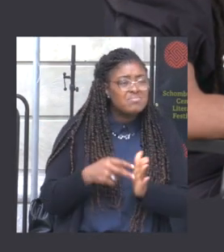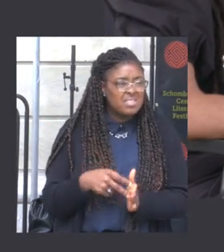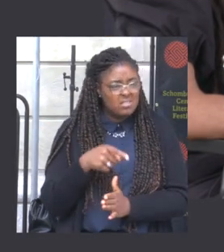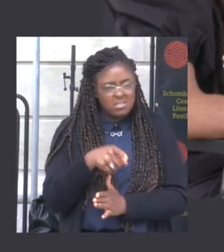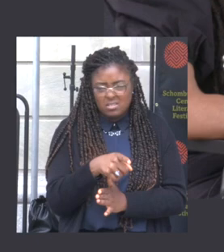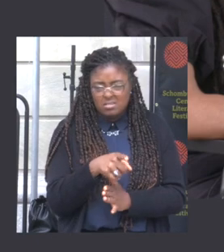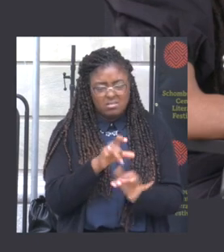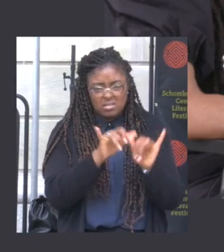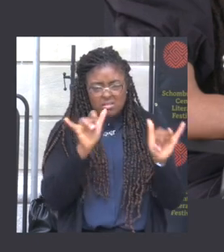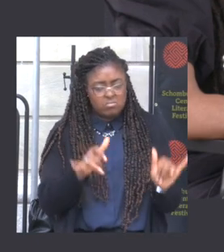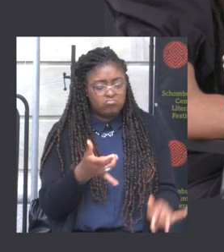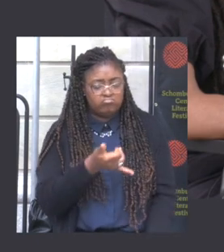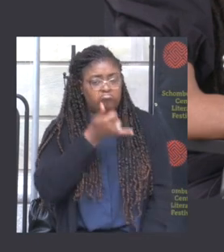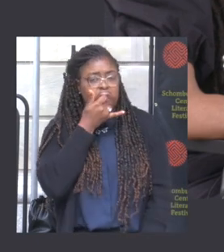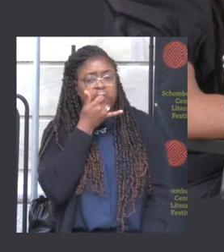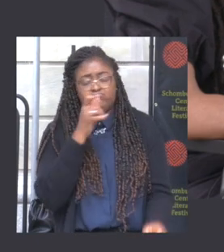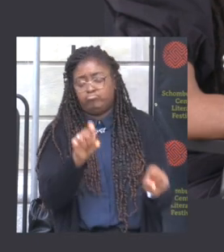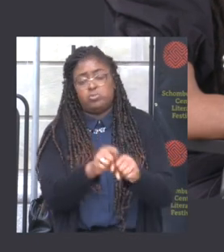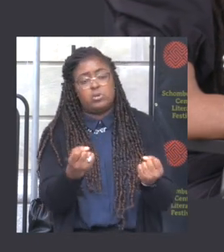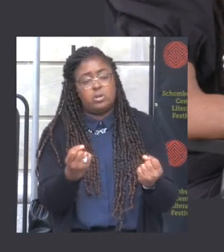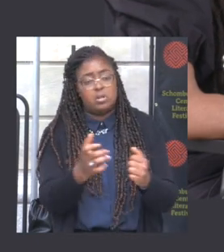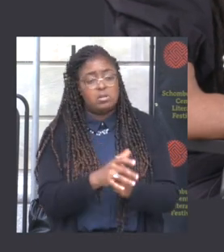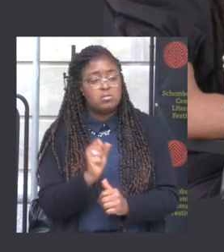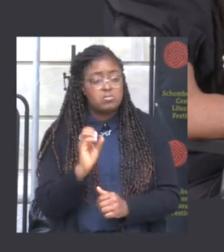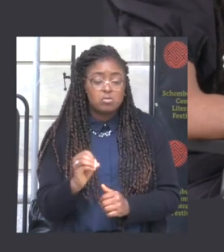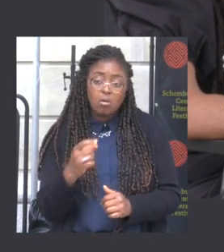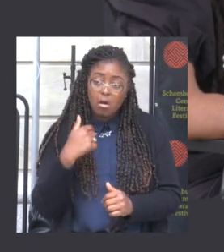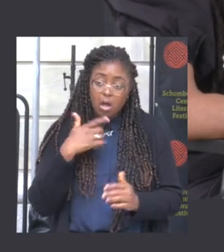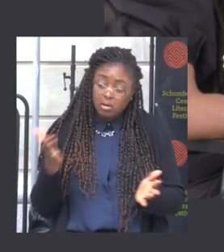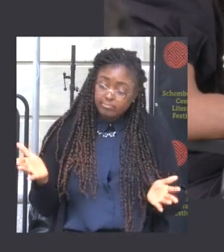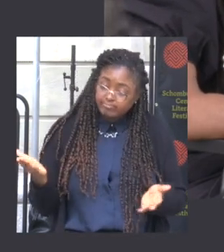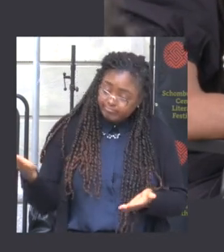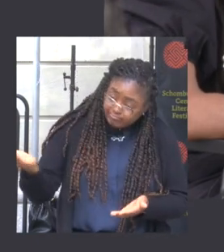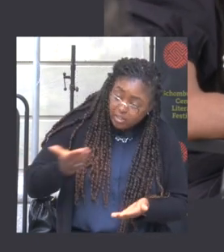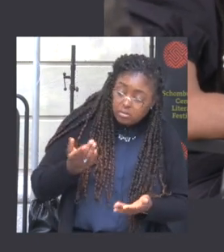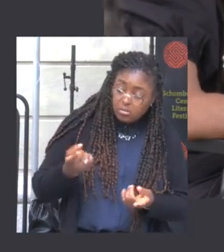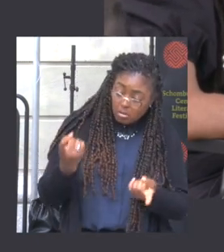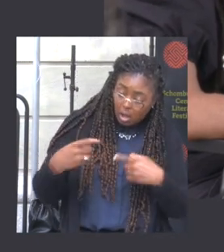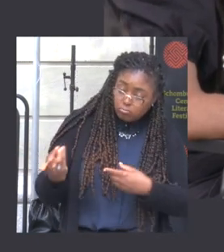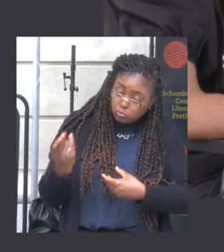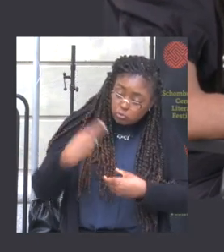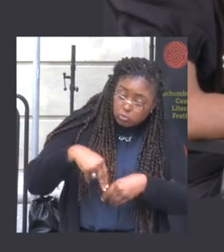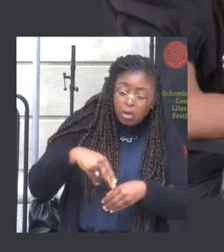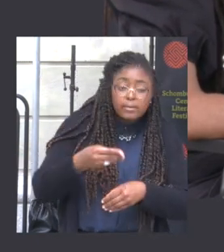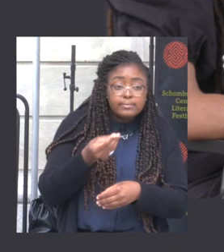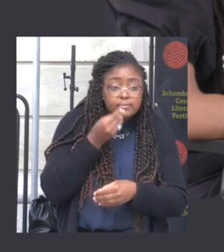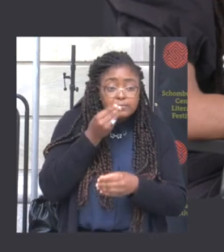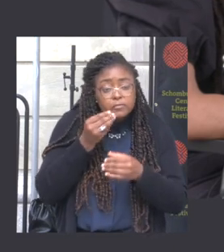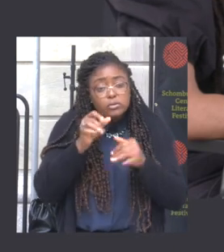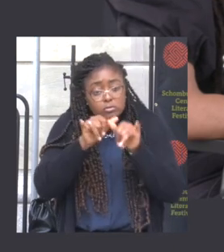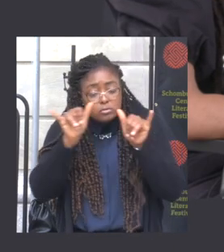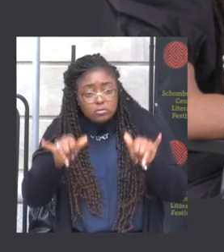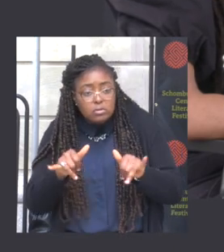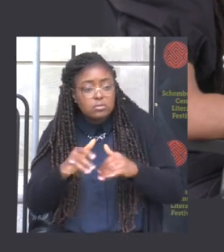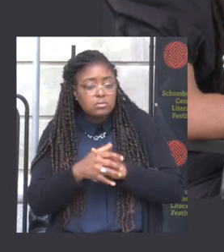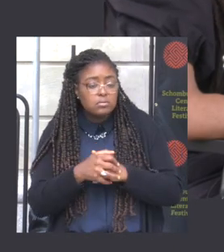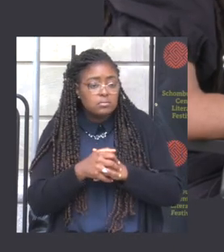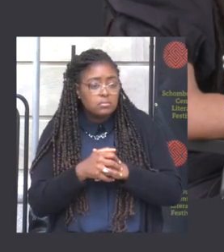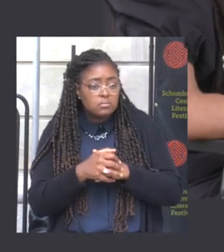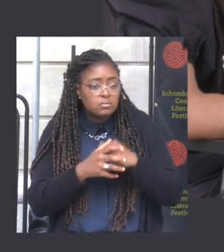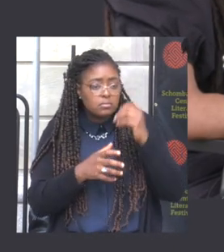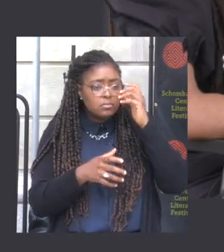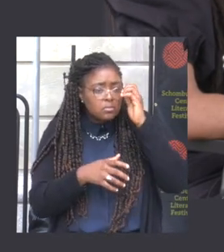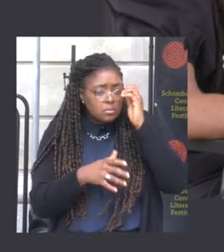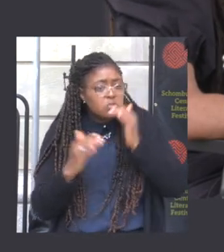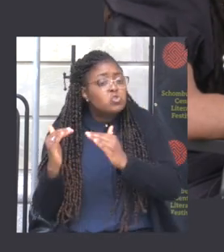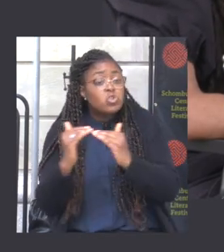So my invitation, join this food justice movement. Thank you, Bryant. I got the 10-minute warning about